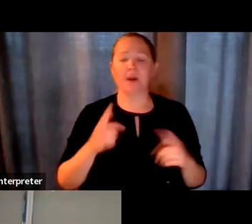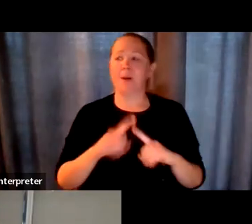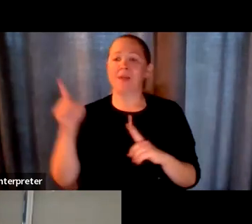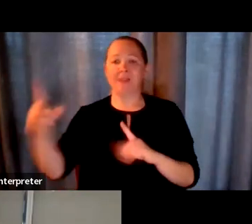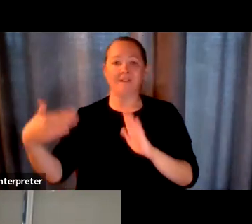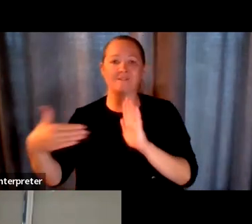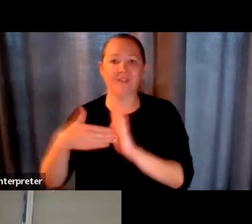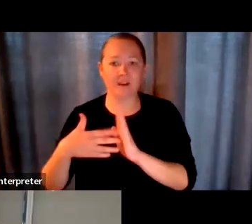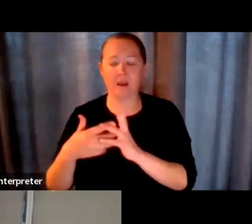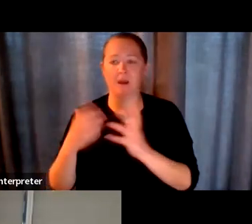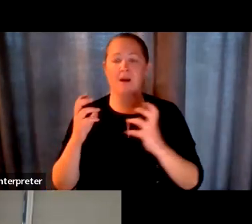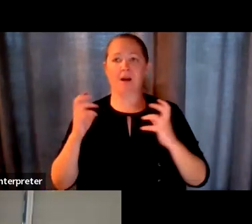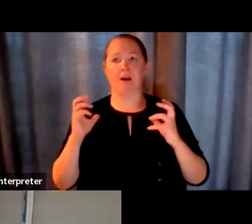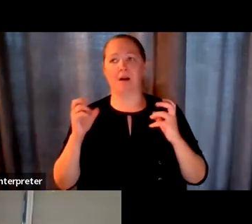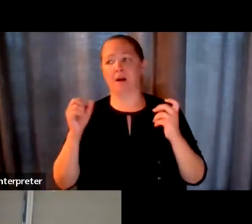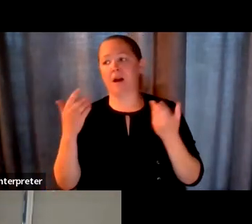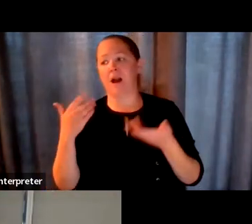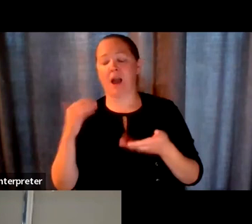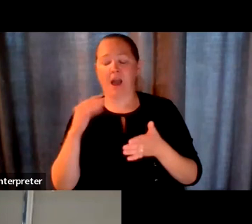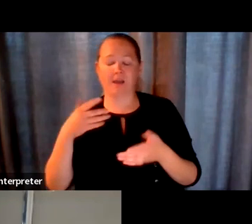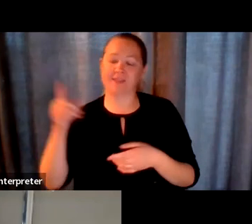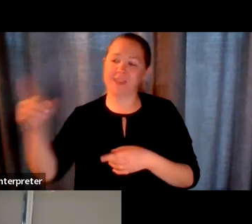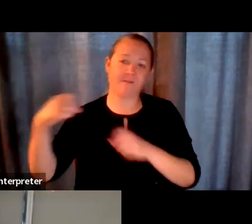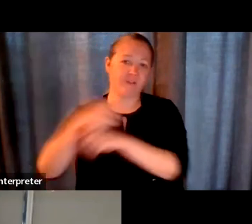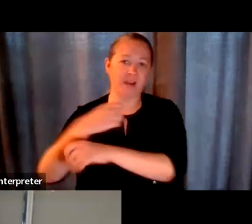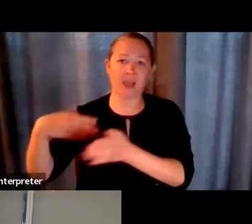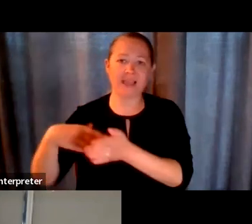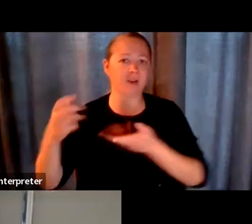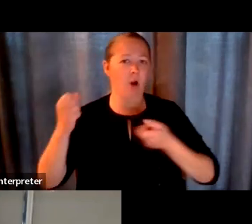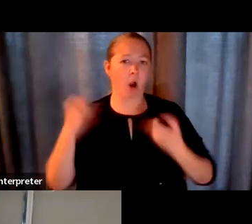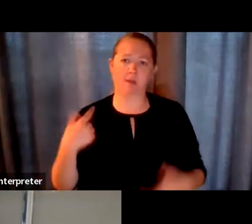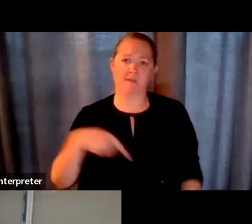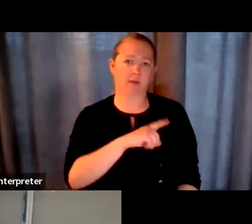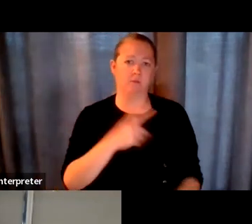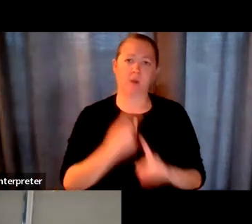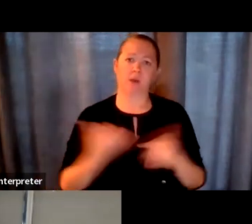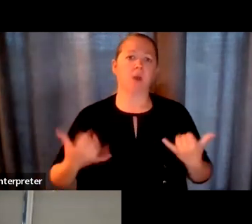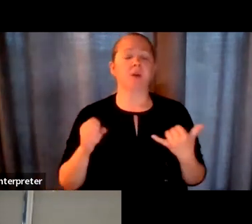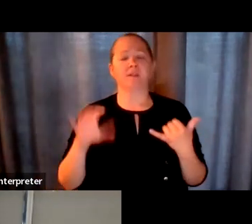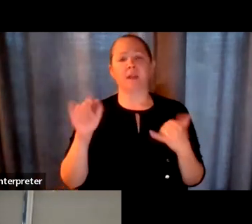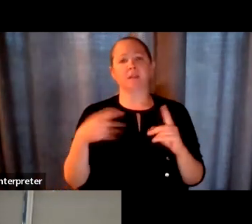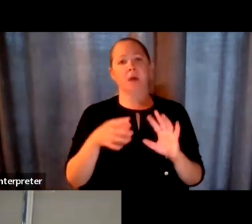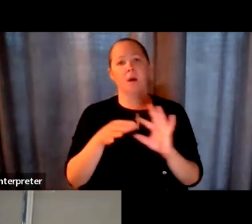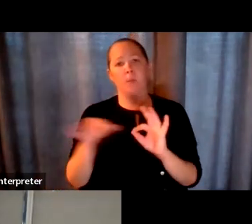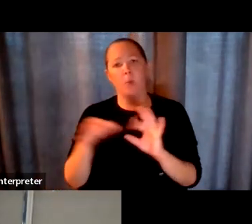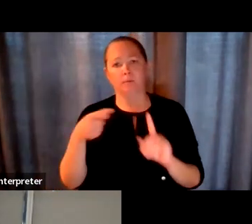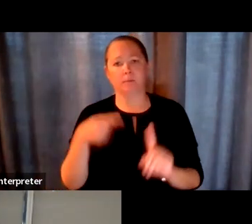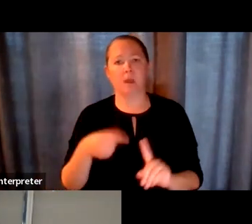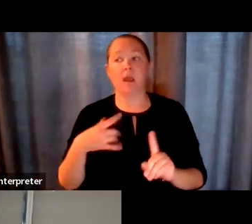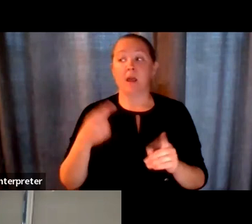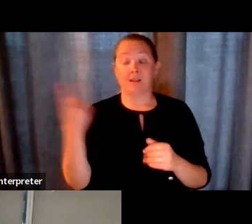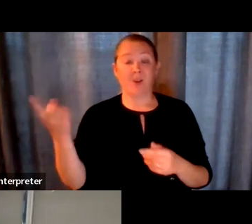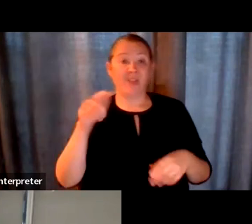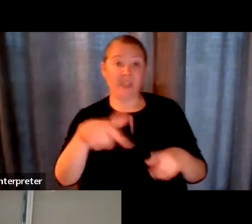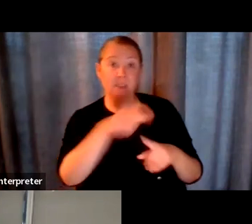make about the $1 billion shadow network. Yeah, and with this case, they were funding the lawyers, they were funding the briefs, they were